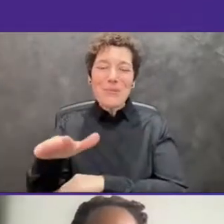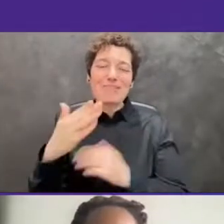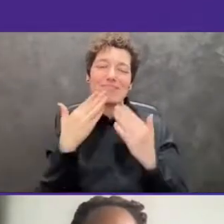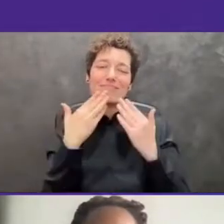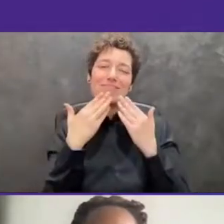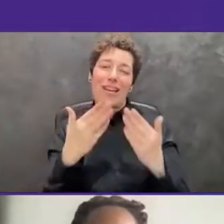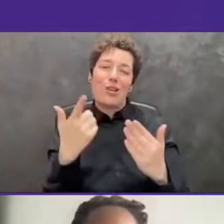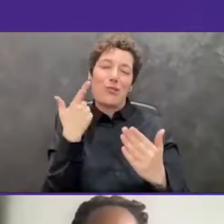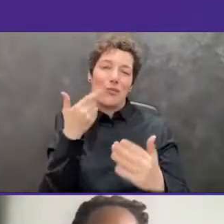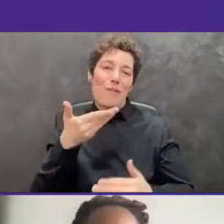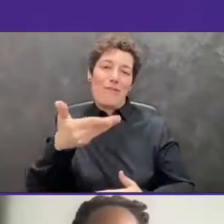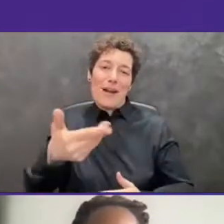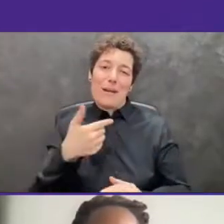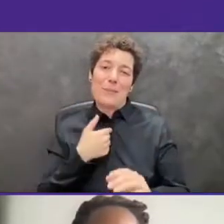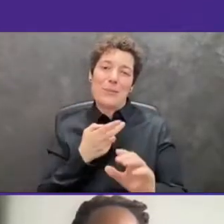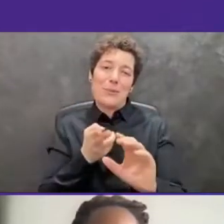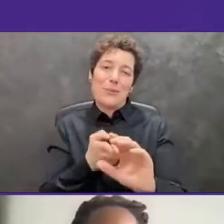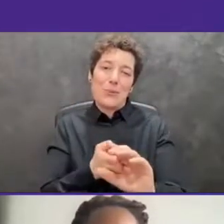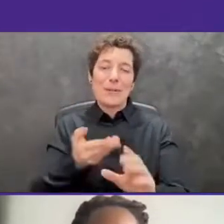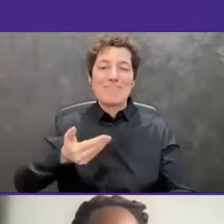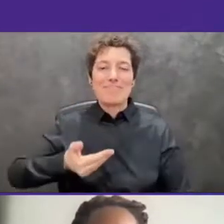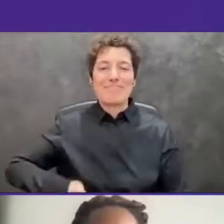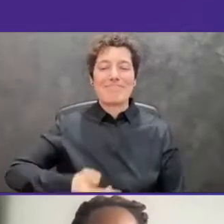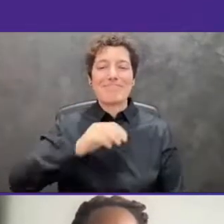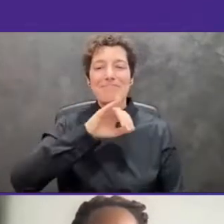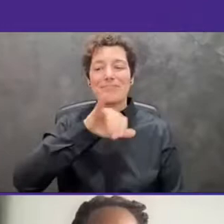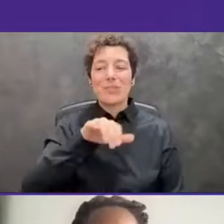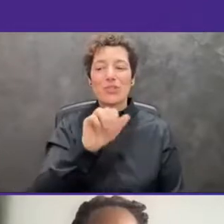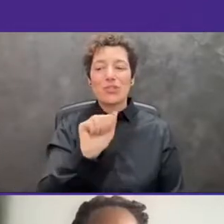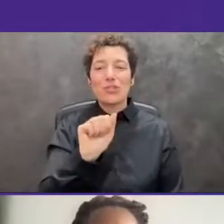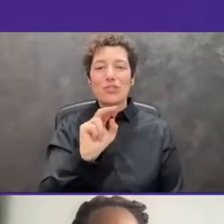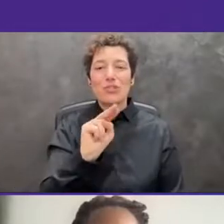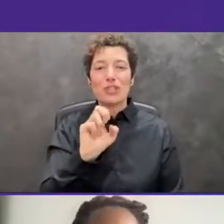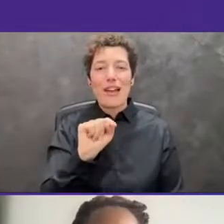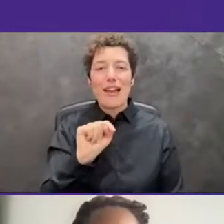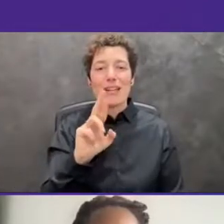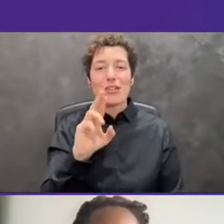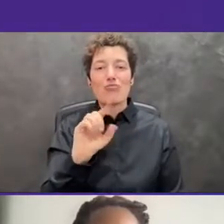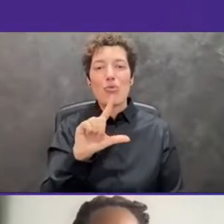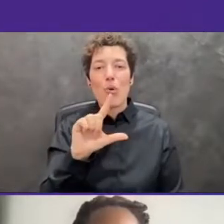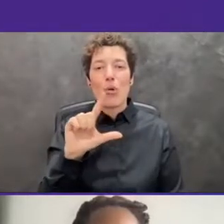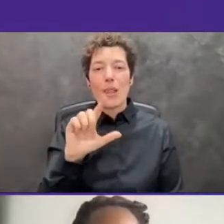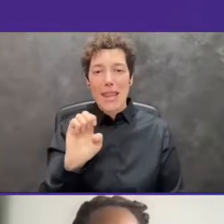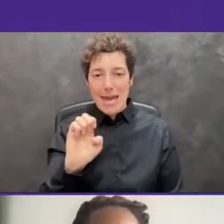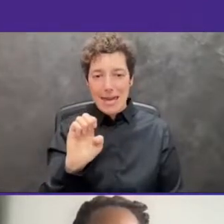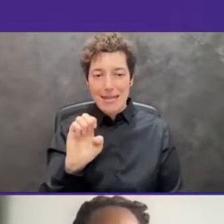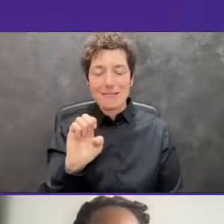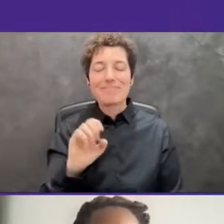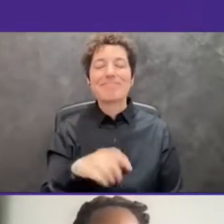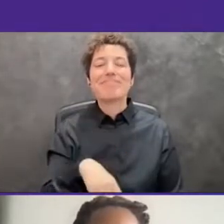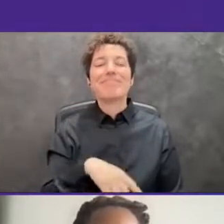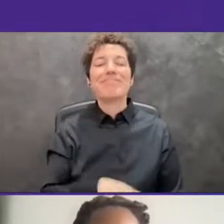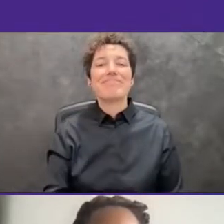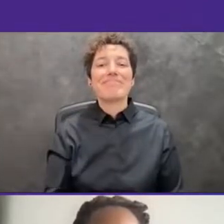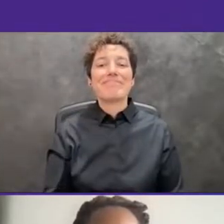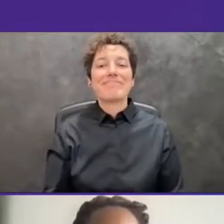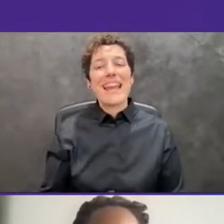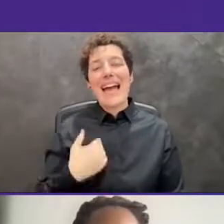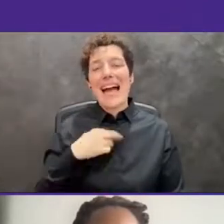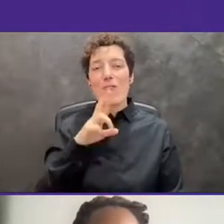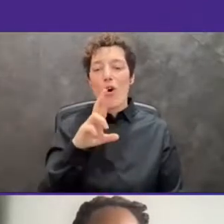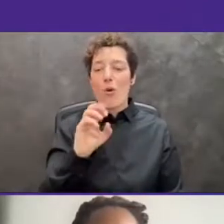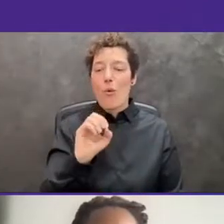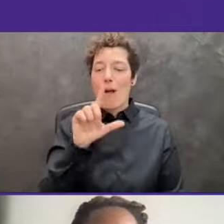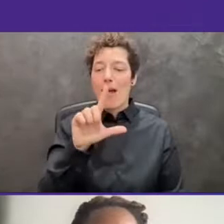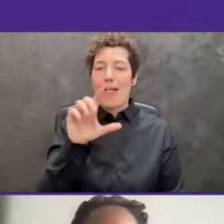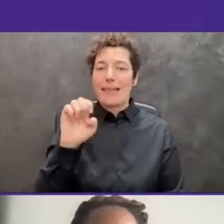so much for having me. My name is Janet Rollé. It is spelled R-O-L-L-E with an accent over